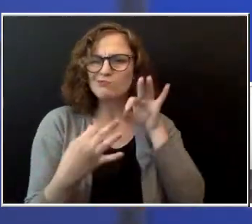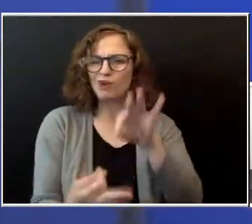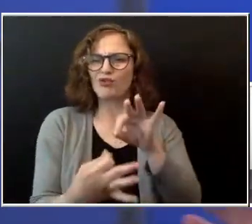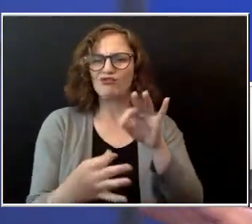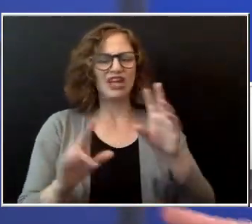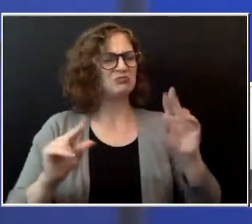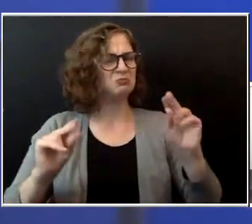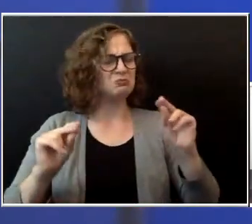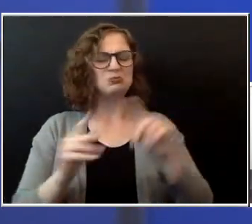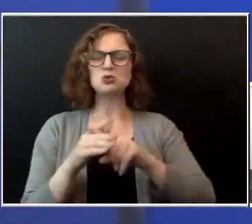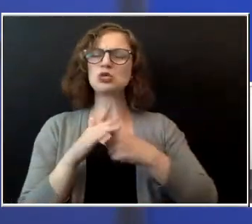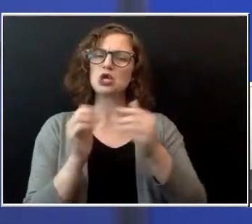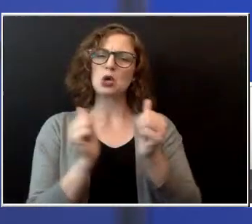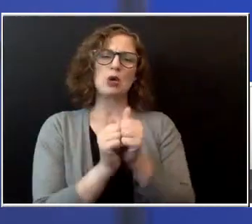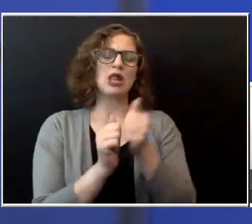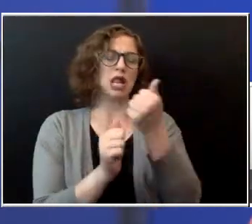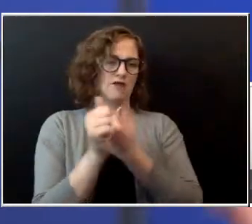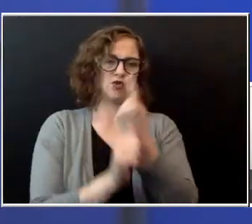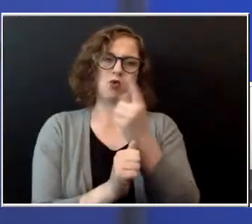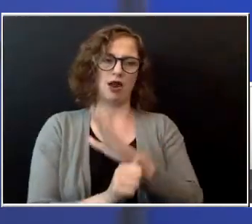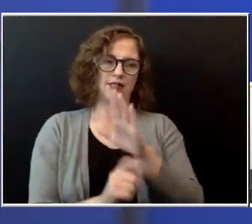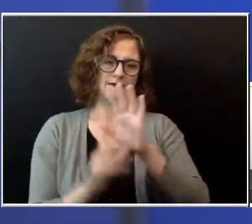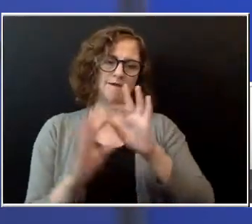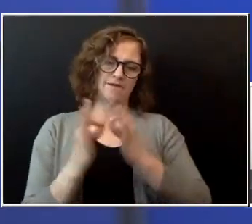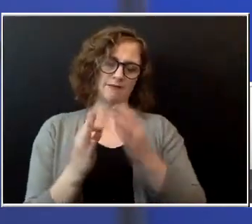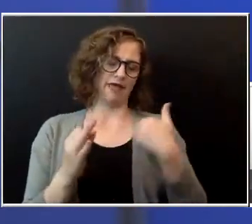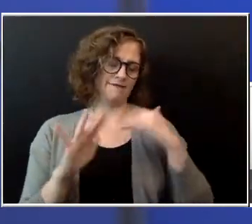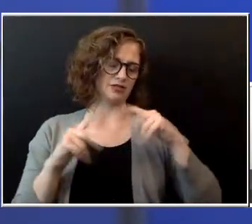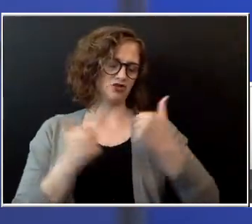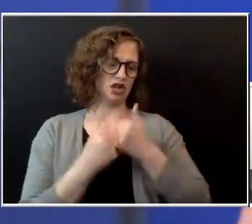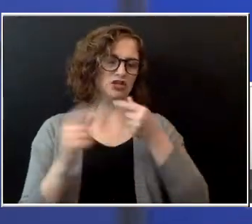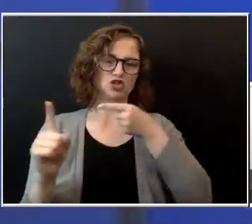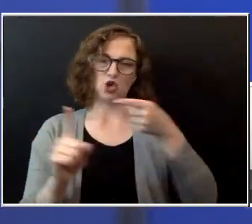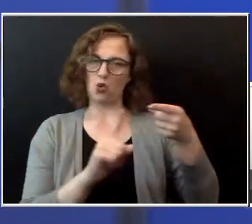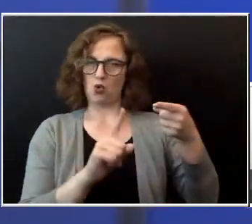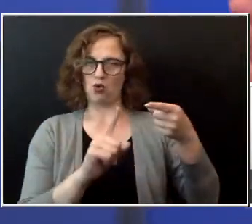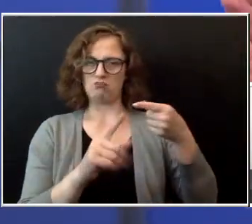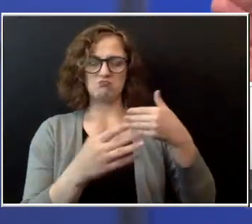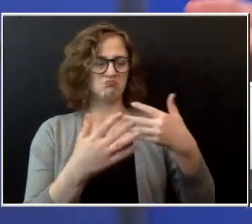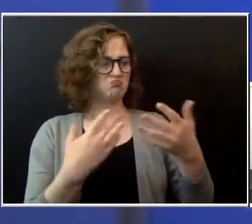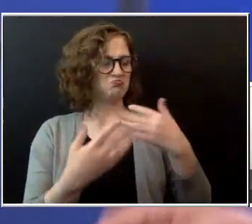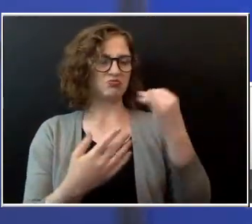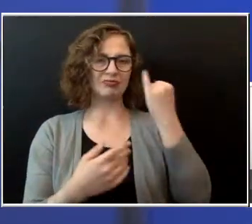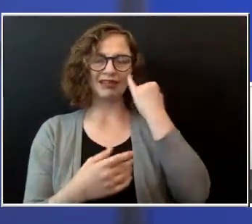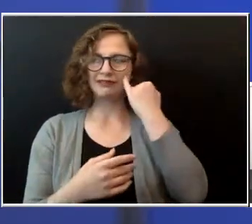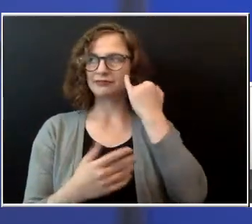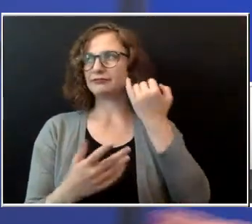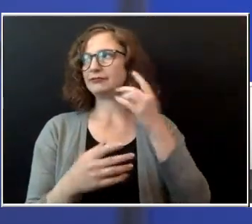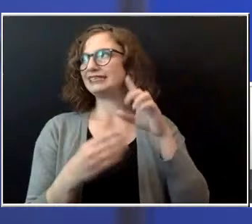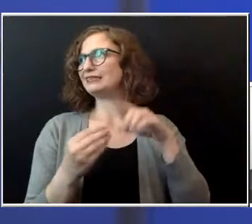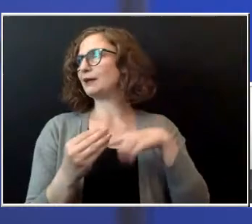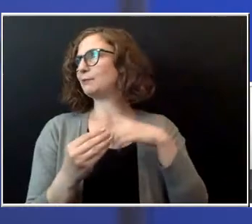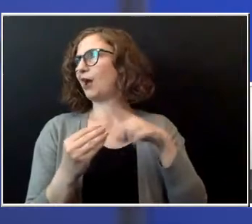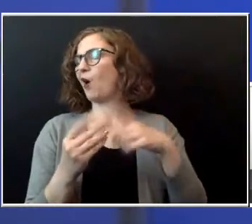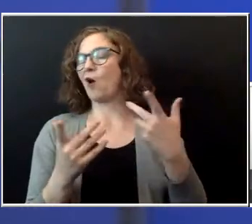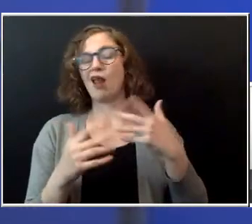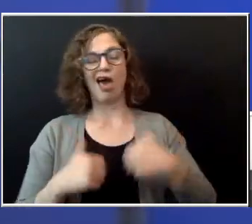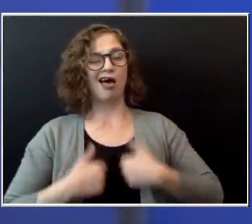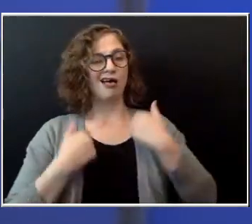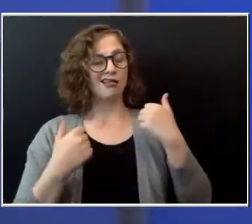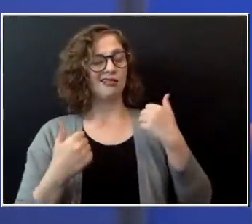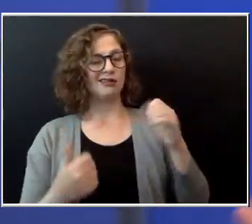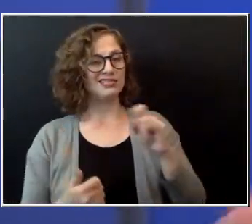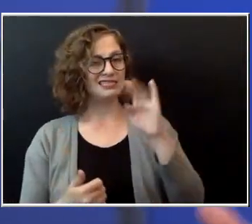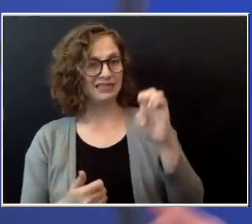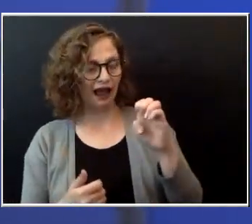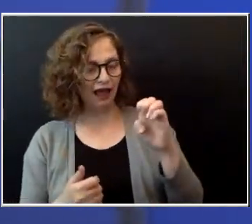family having a challenging goal to work on, whether it's around healthy lifestyles or going to bed on time or doing their homework or whatever.